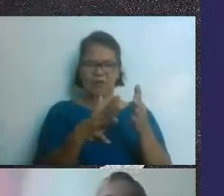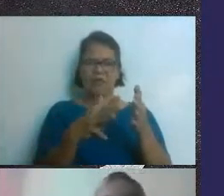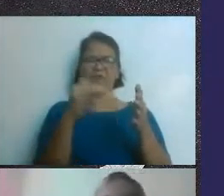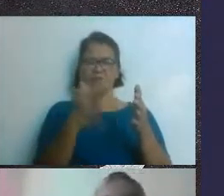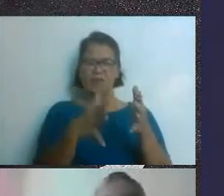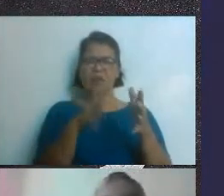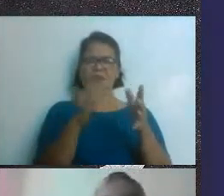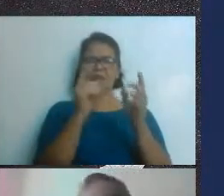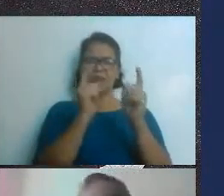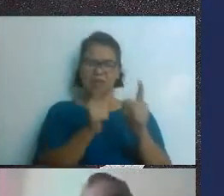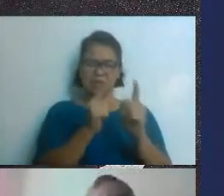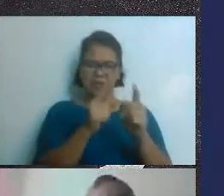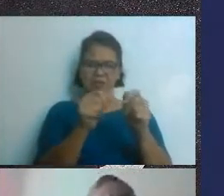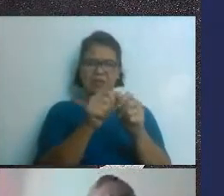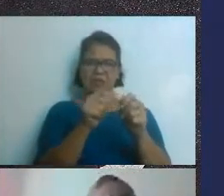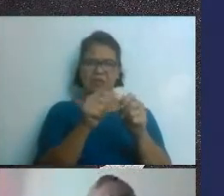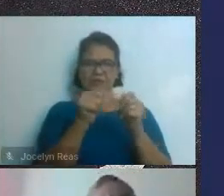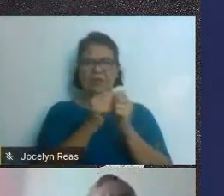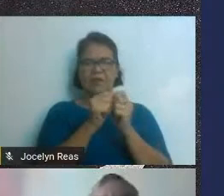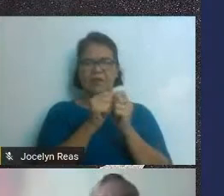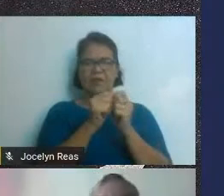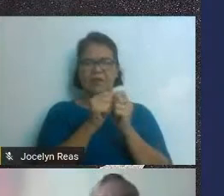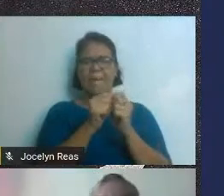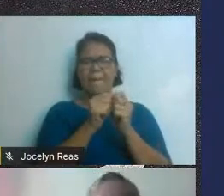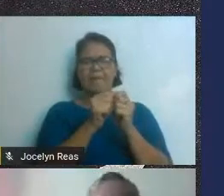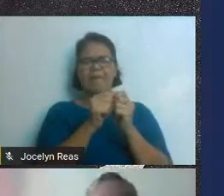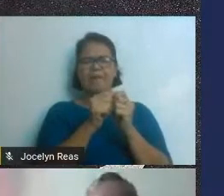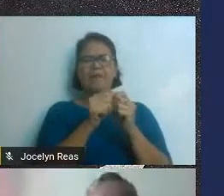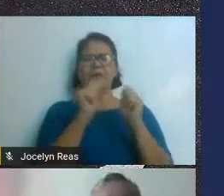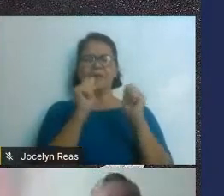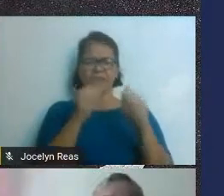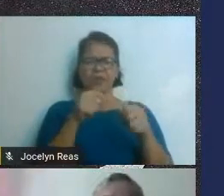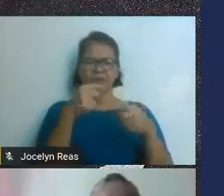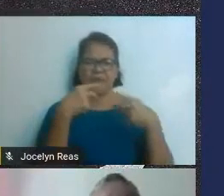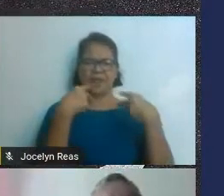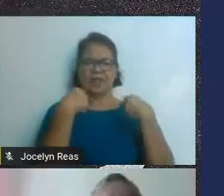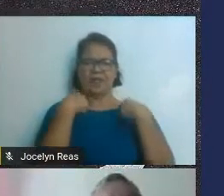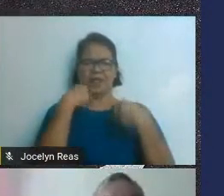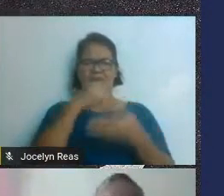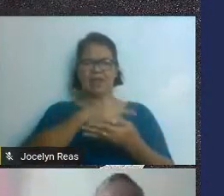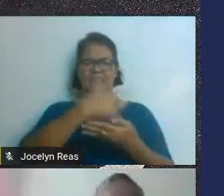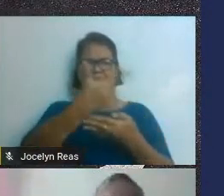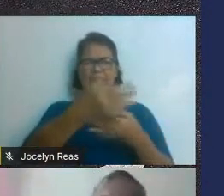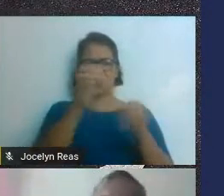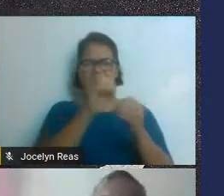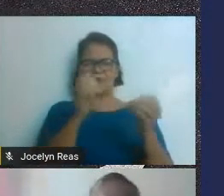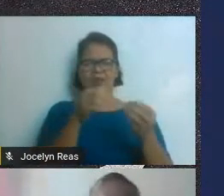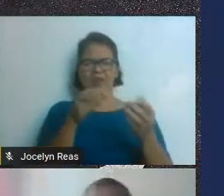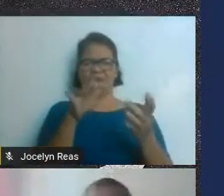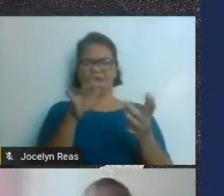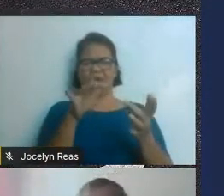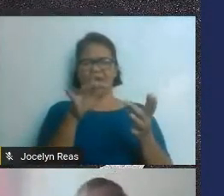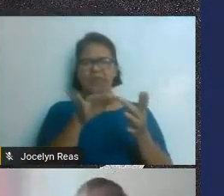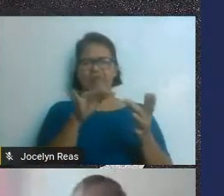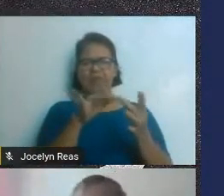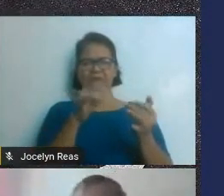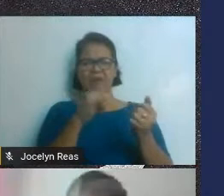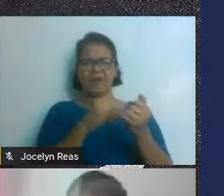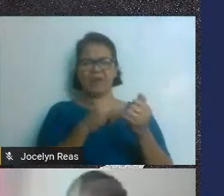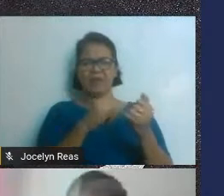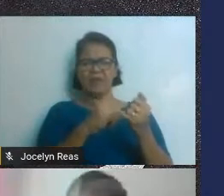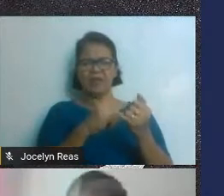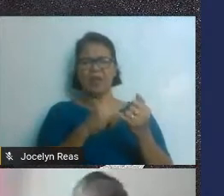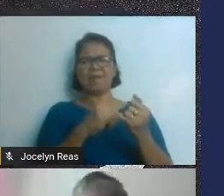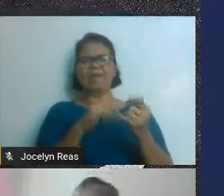kang may laptop pero wala kang internet. So what do? Save the learning resources available,